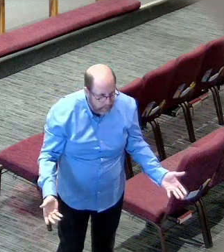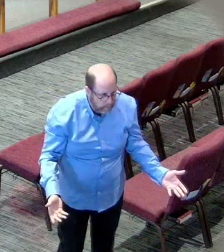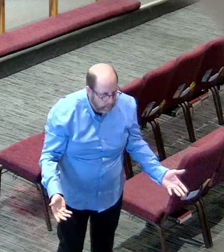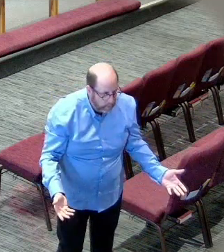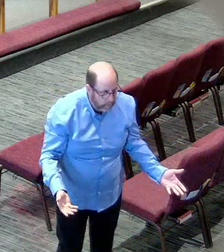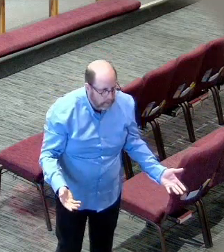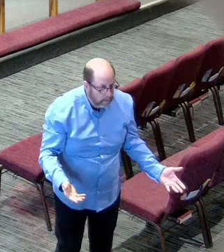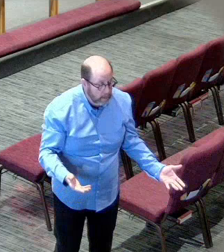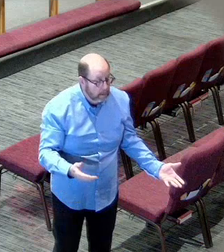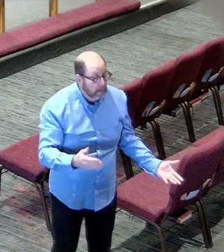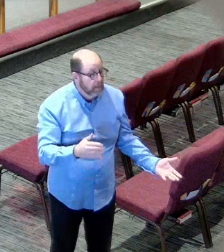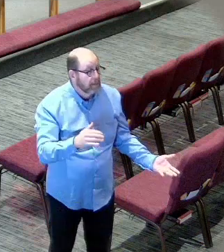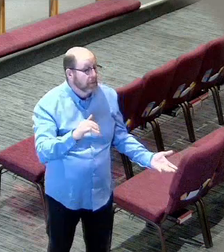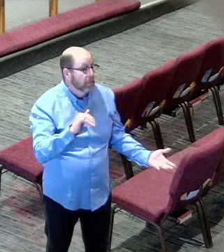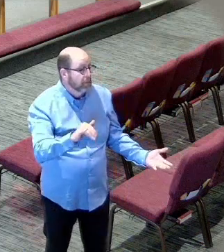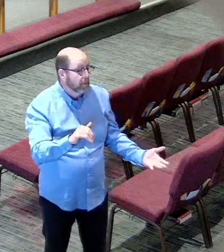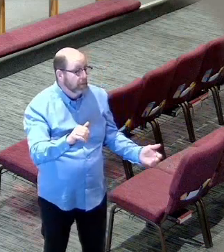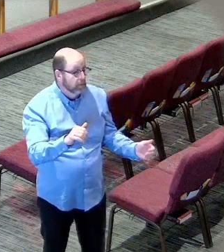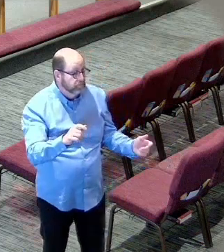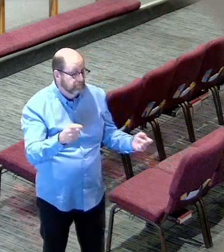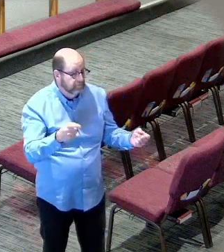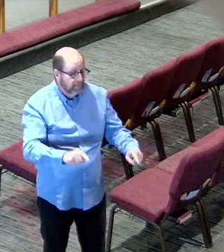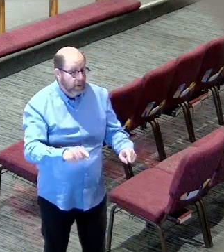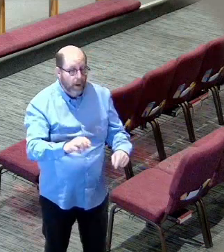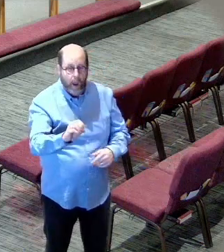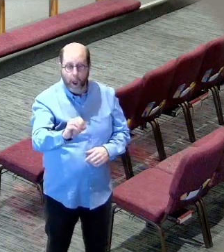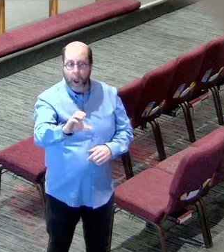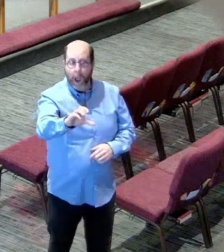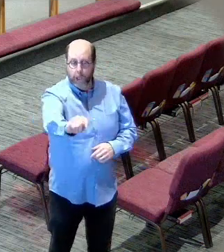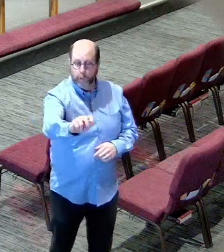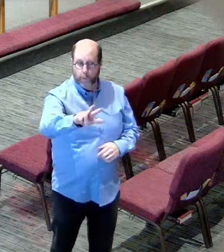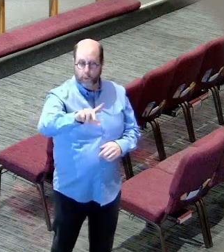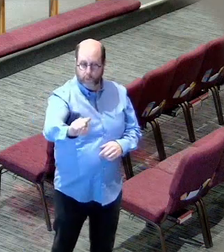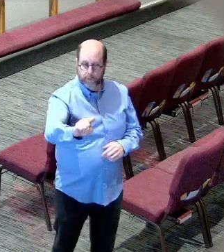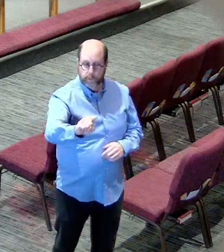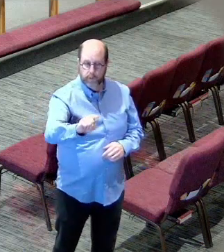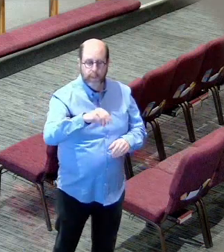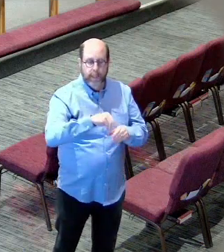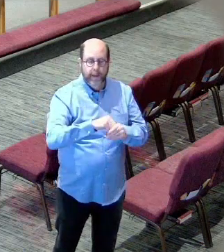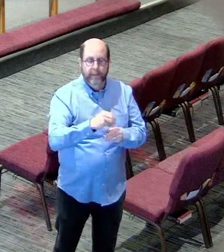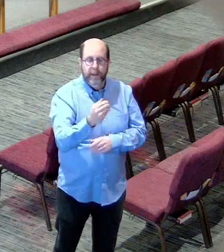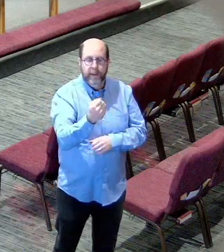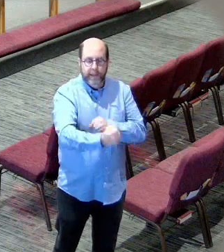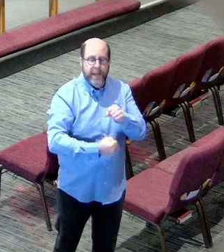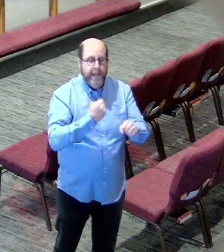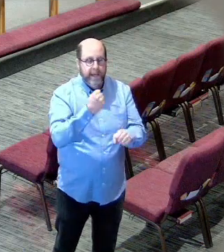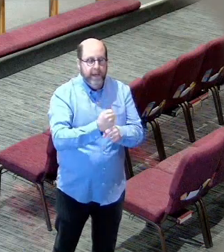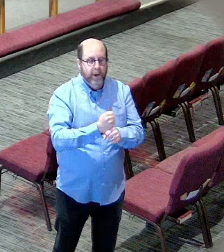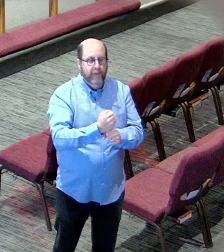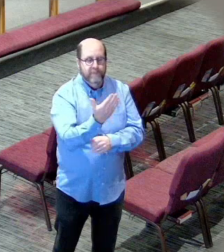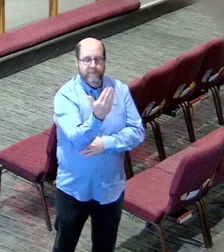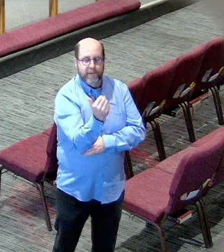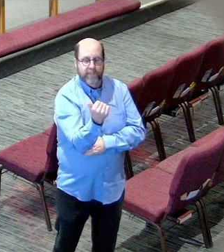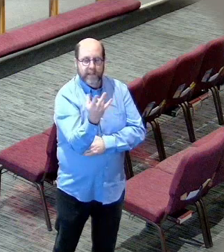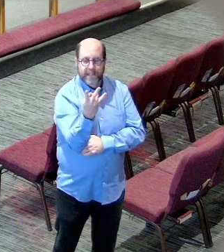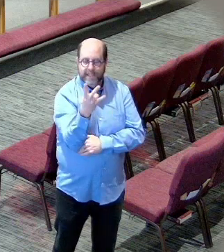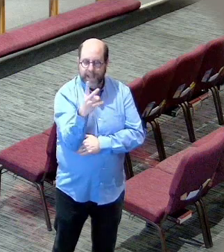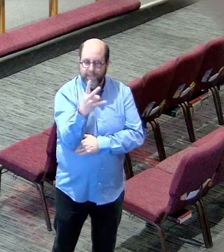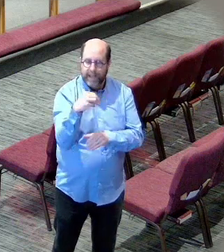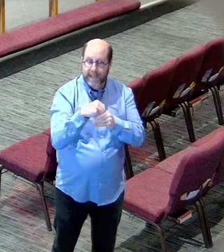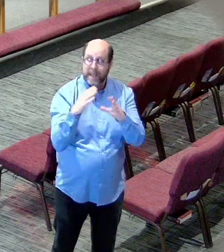That's the way it could have happened on October the 31st in 1517 in the town of